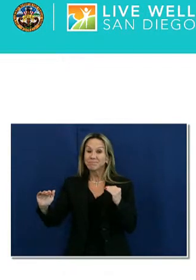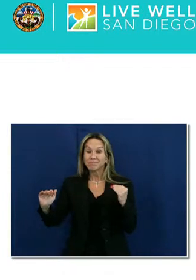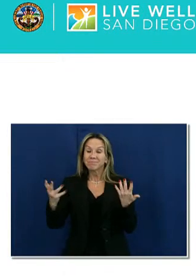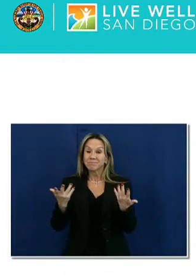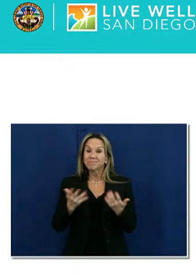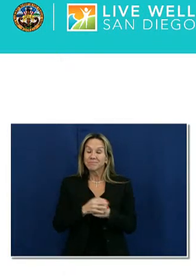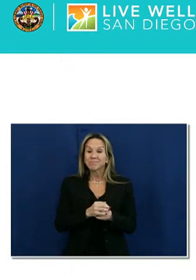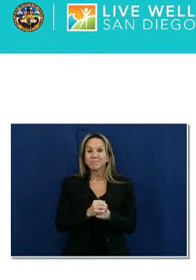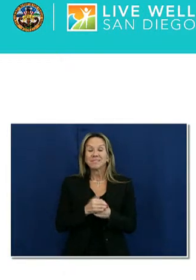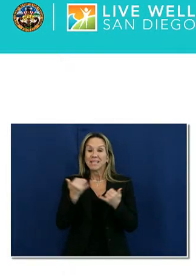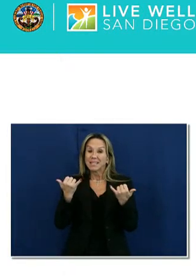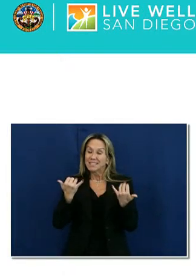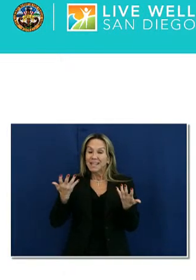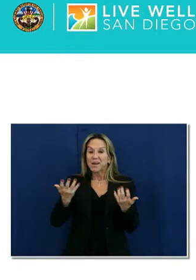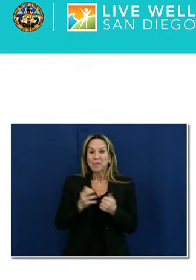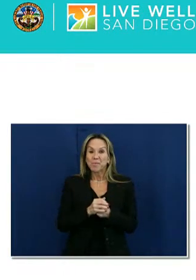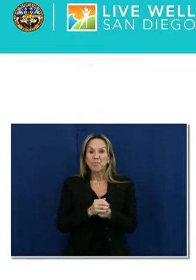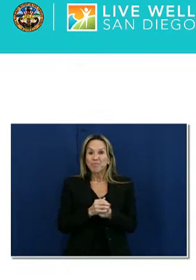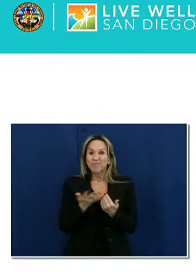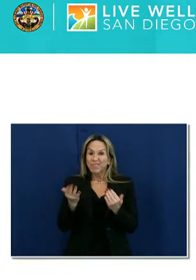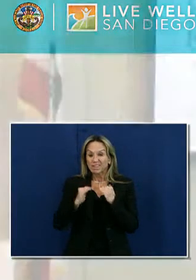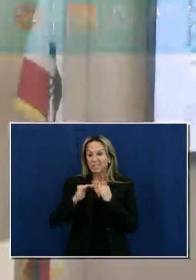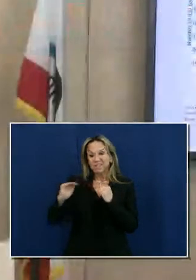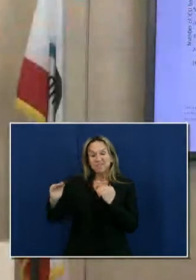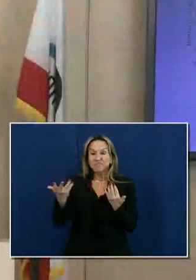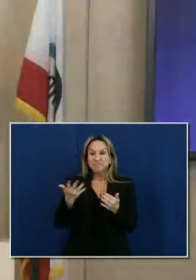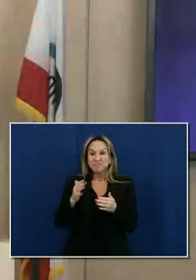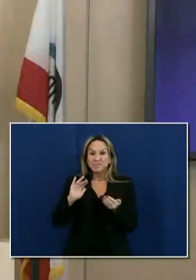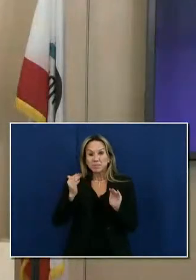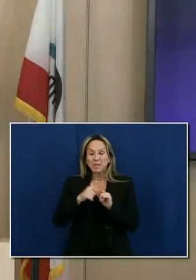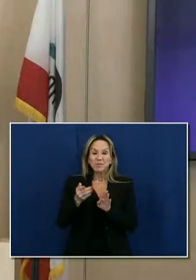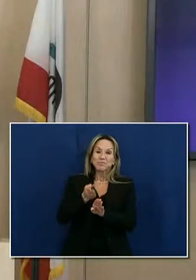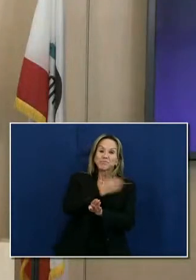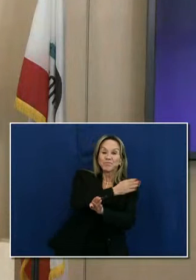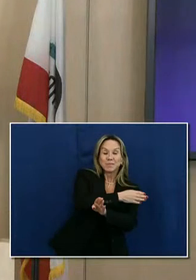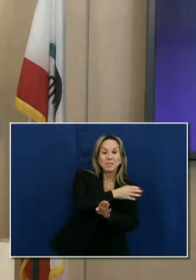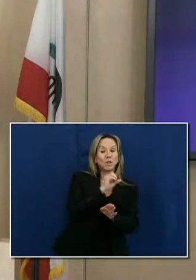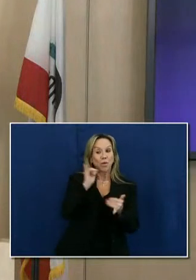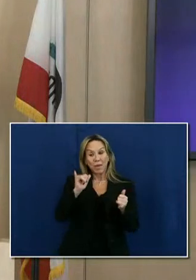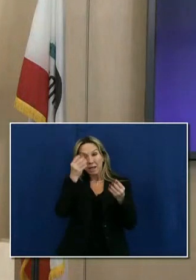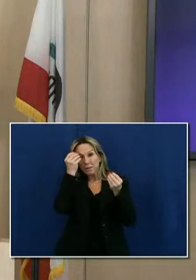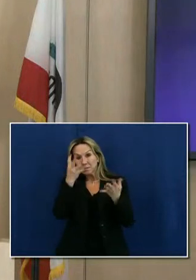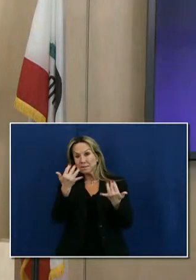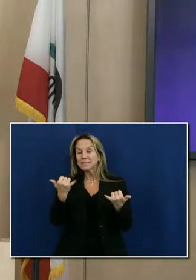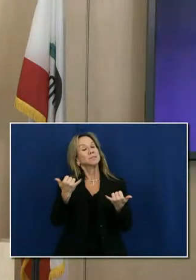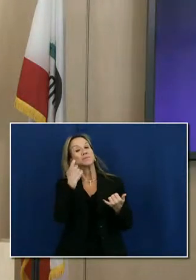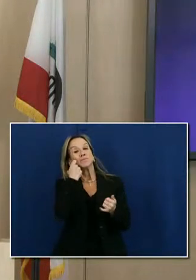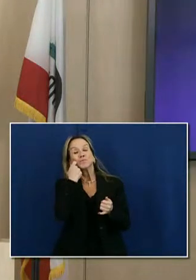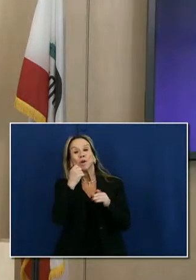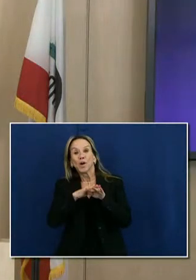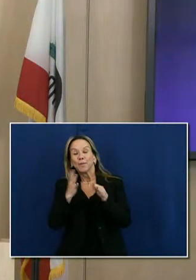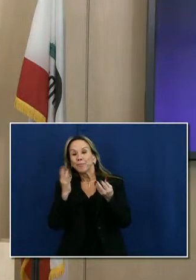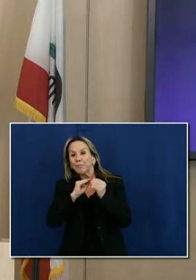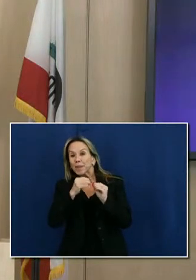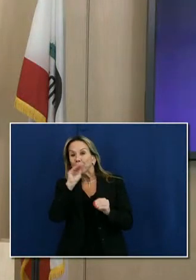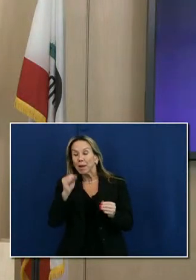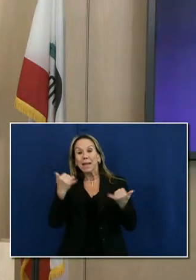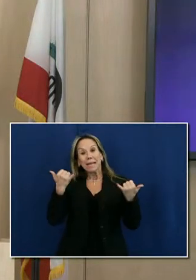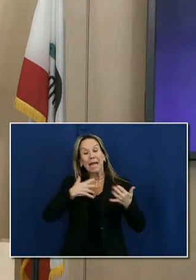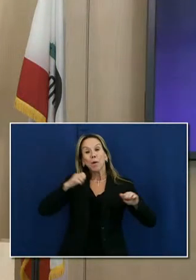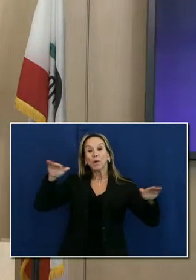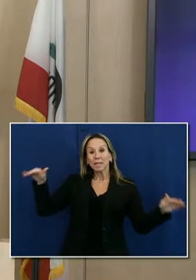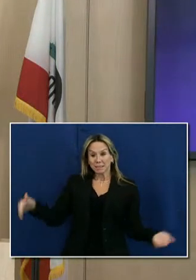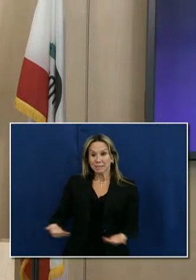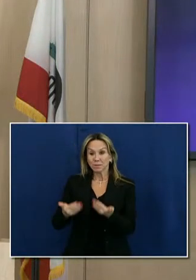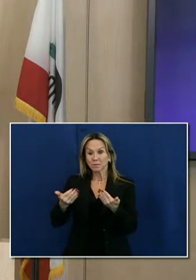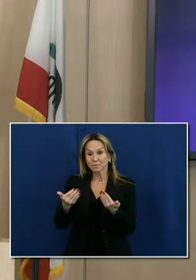flat going back beyond the previous month. That is our update on our numbers. Next, I want to introduce a special guest we have